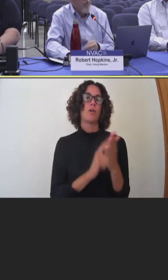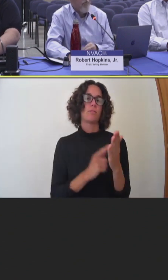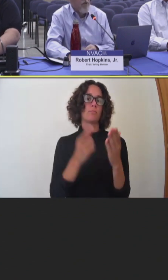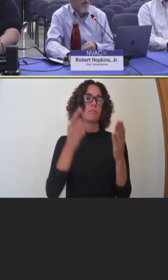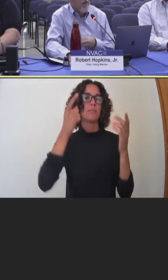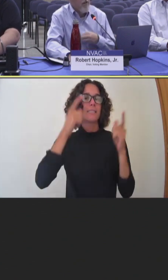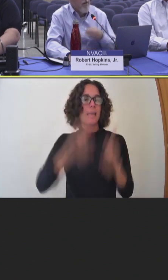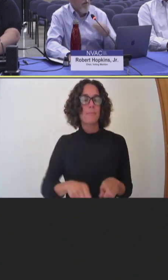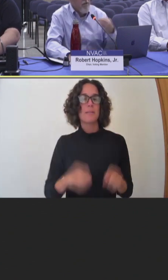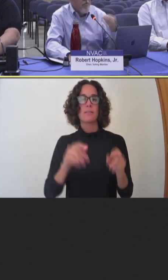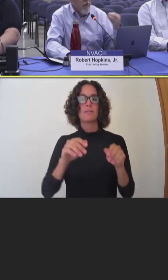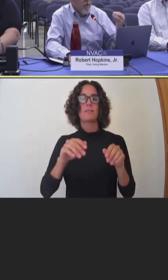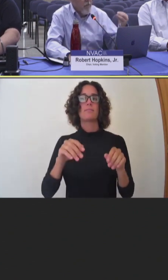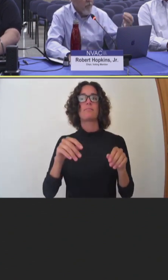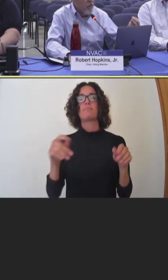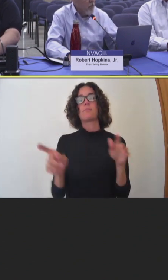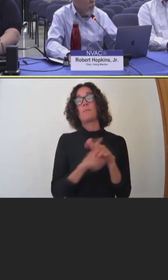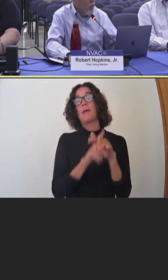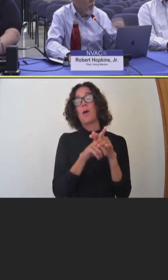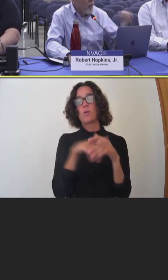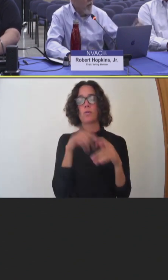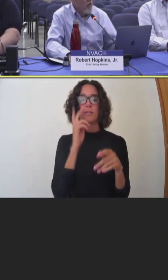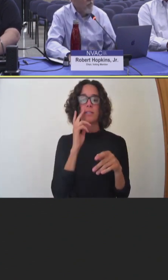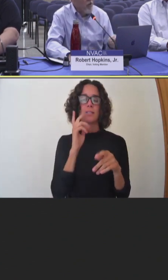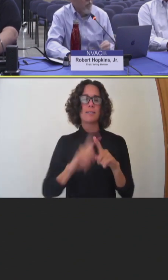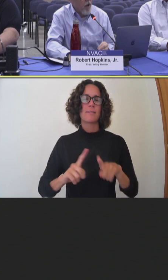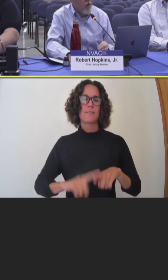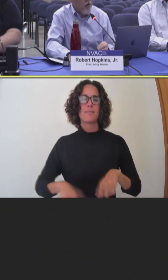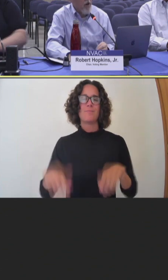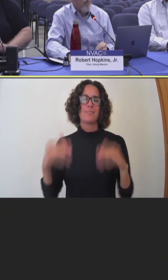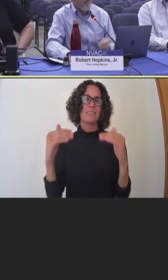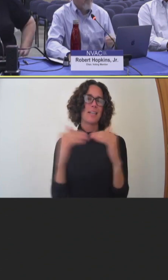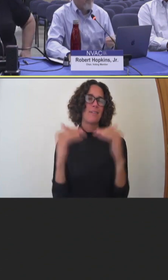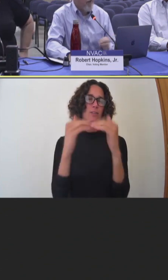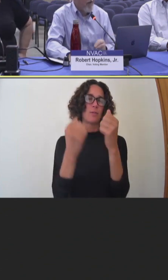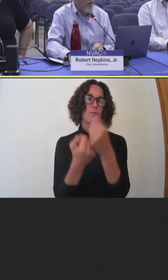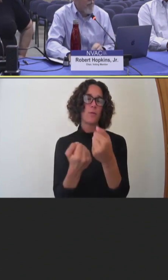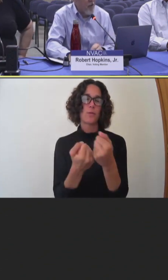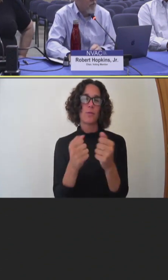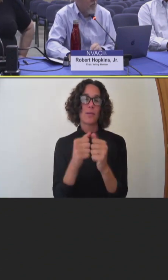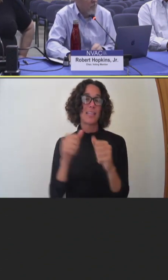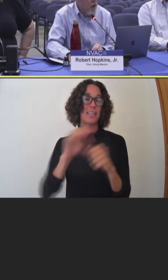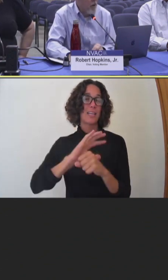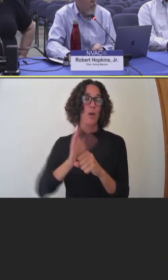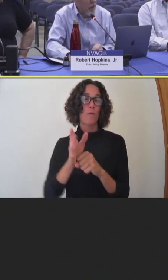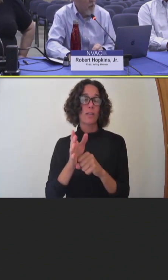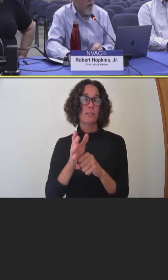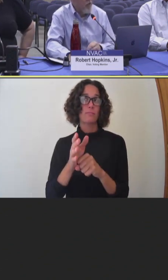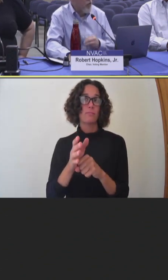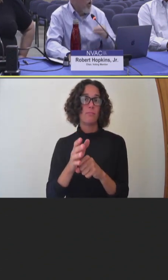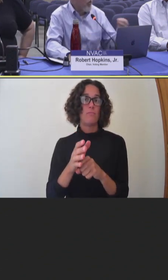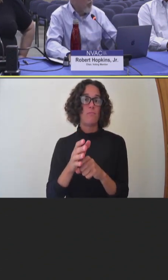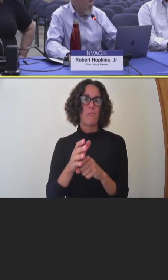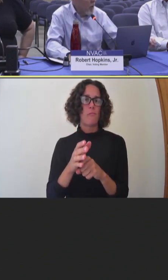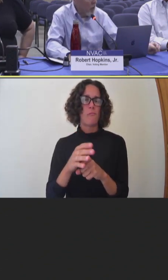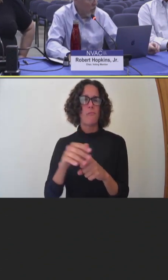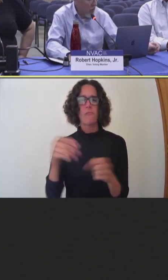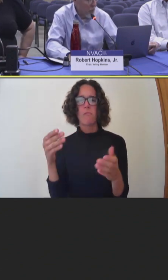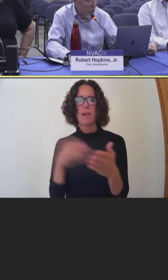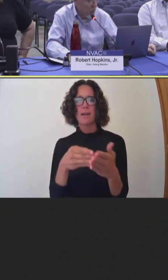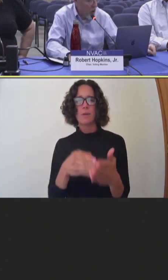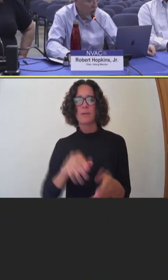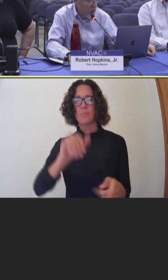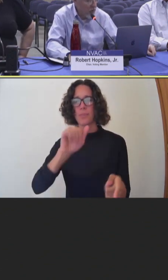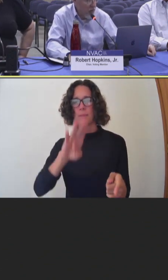not seen the same level of support and engagement around COVID passive monoclonal antibodies or other monoclonal